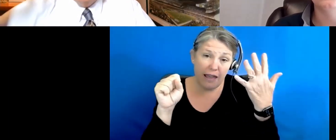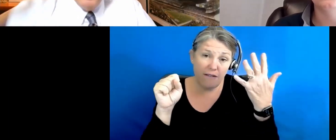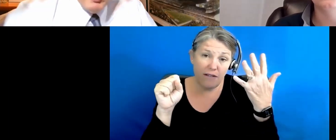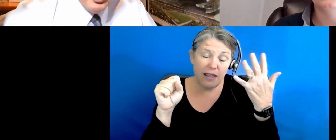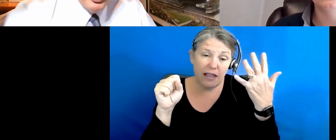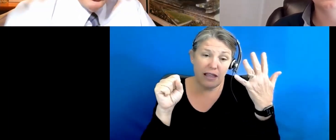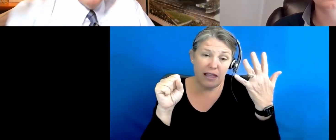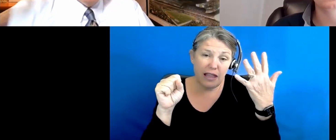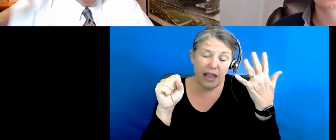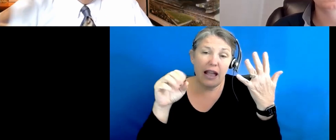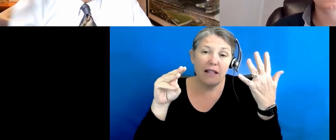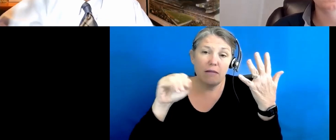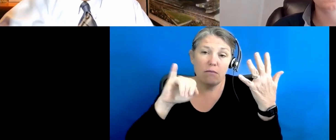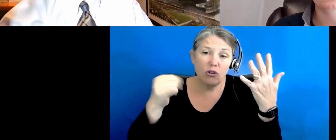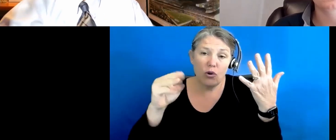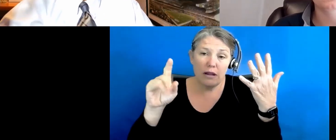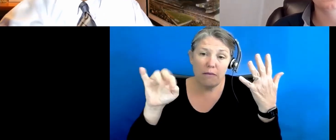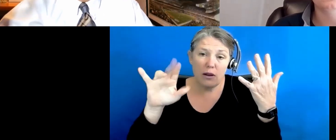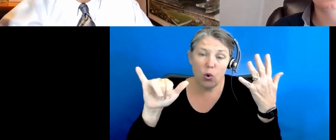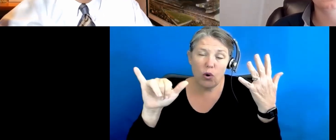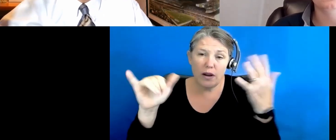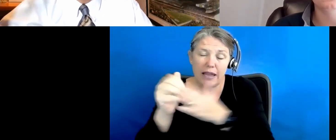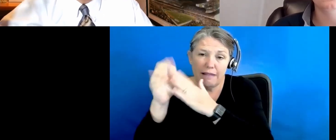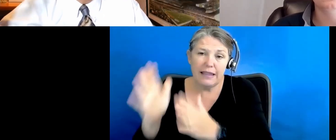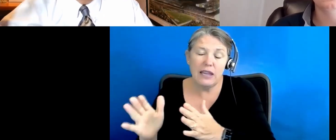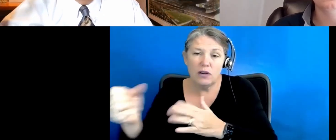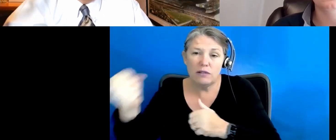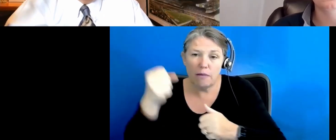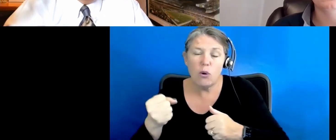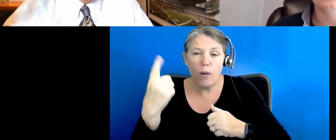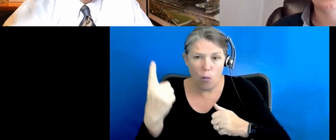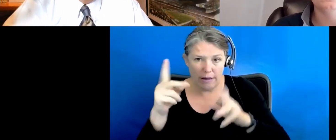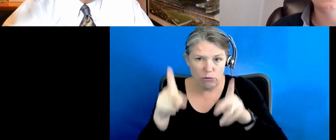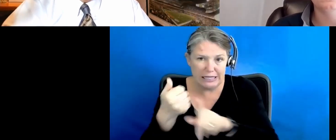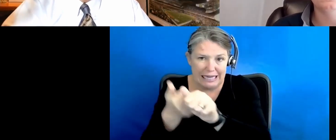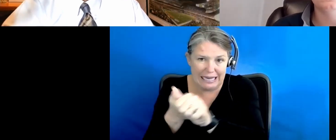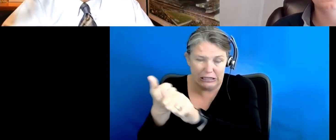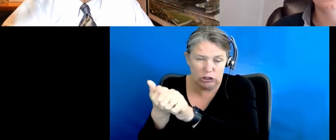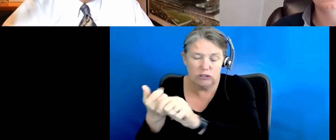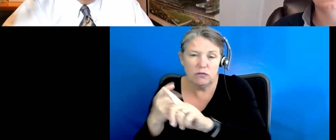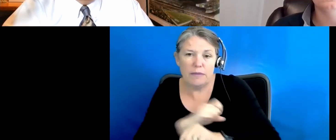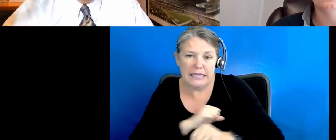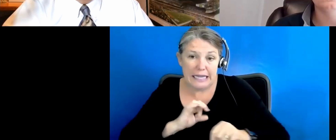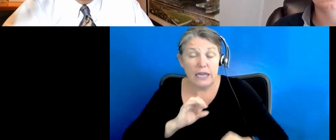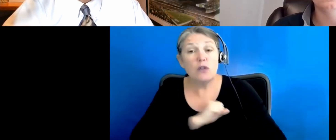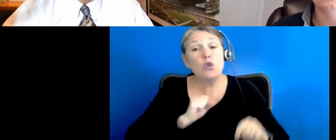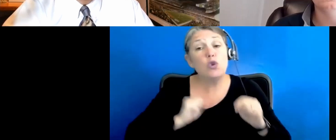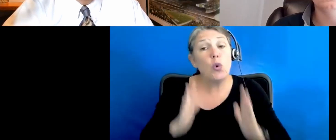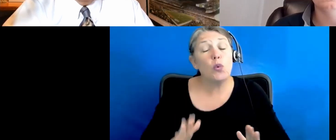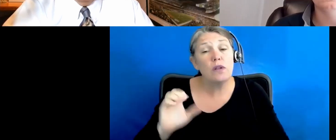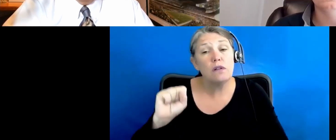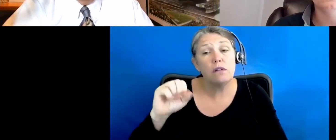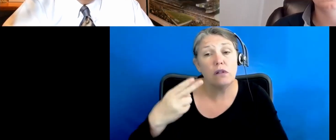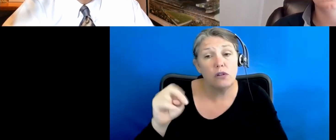and the majority and minority leaders of the House and Senate are able to appoint 1 person each. Senator Schumer then asked